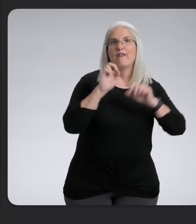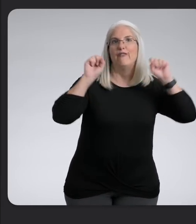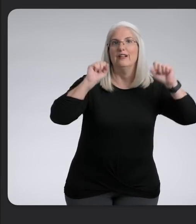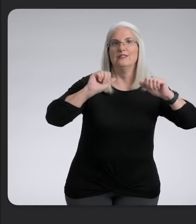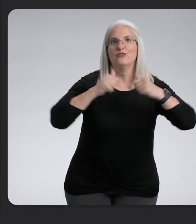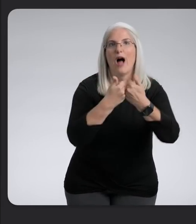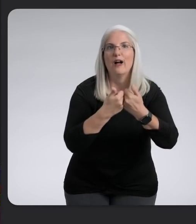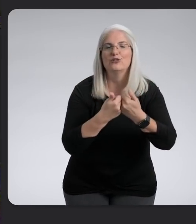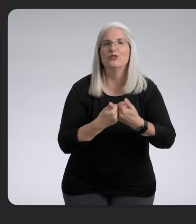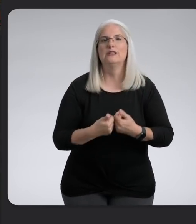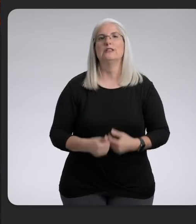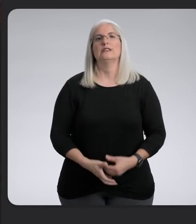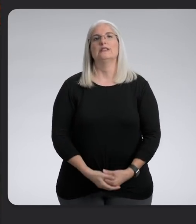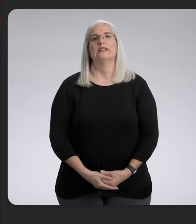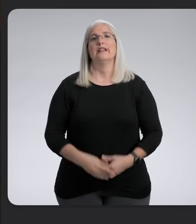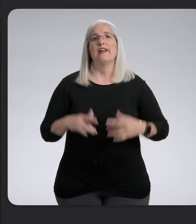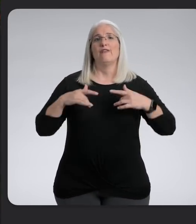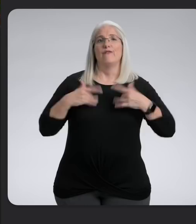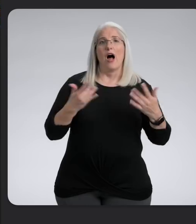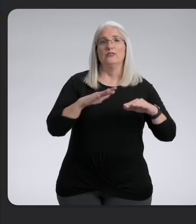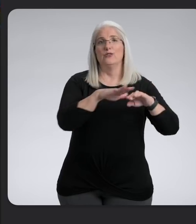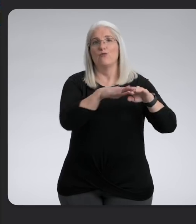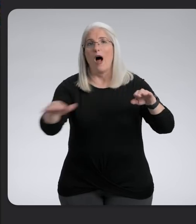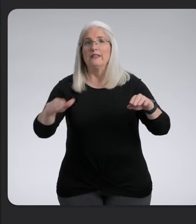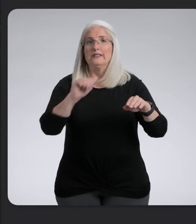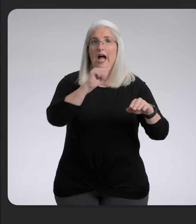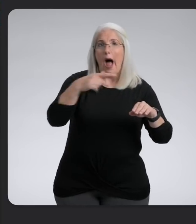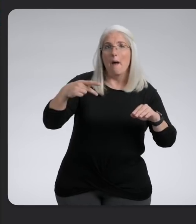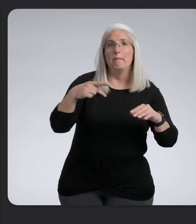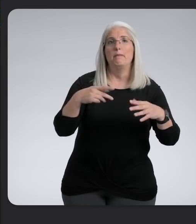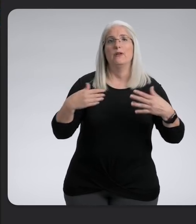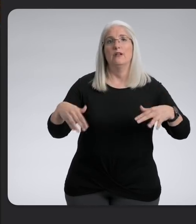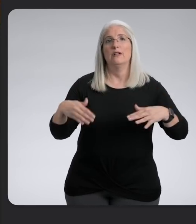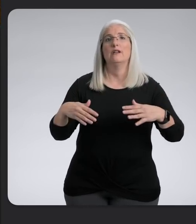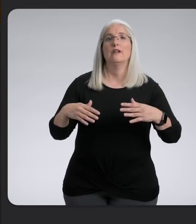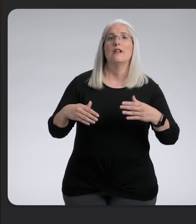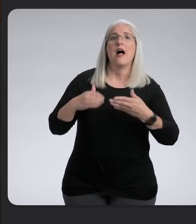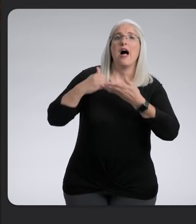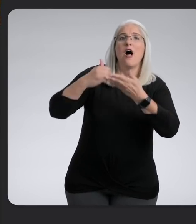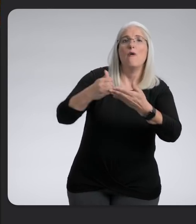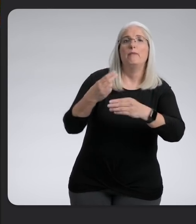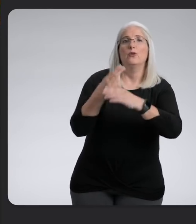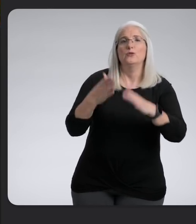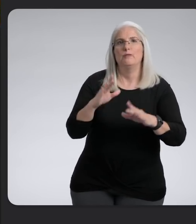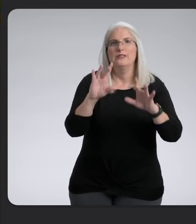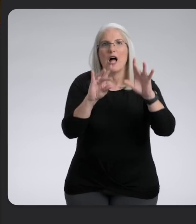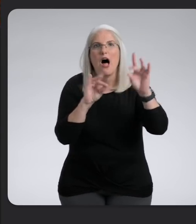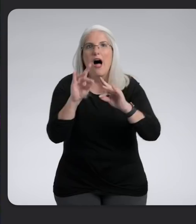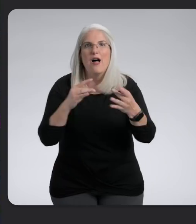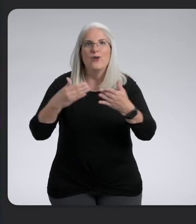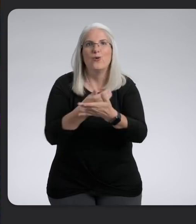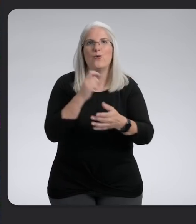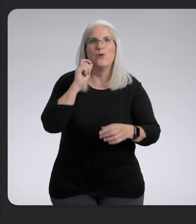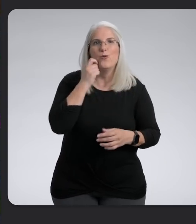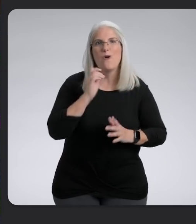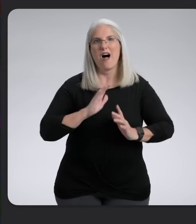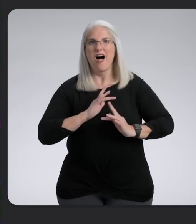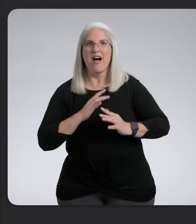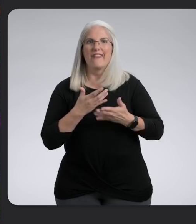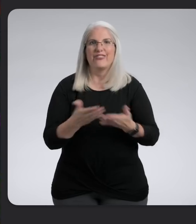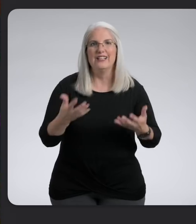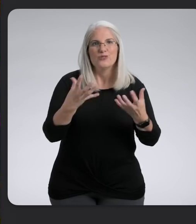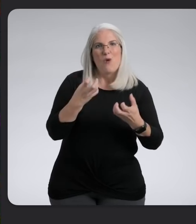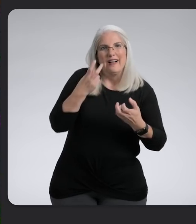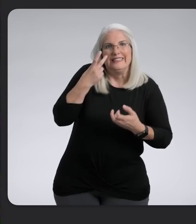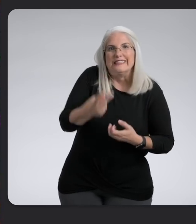Events across the entire app ecosystem help users find the next big thing. This year, we're introducing